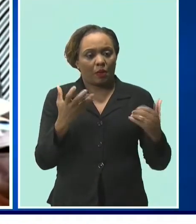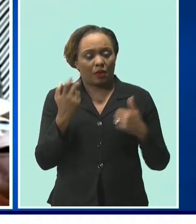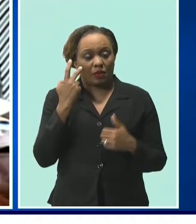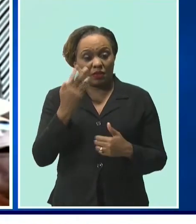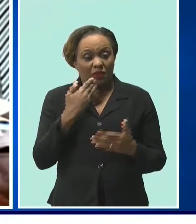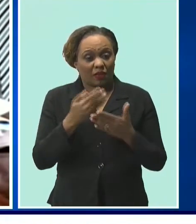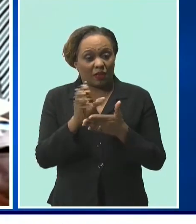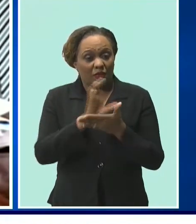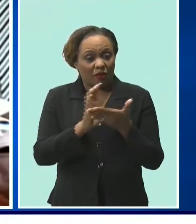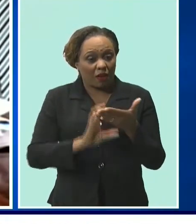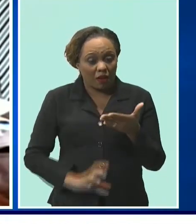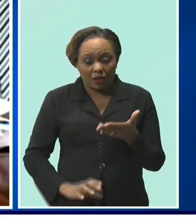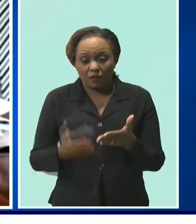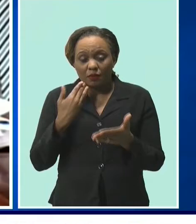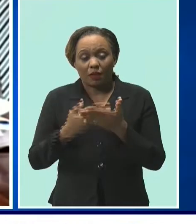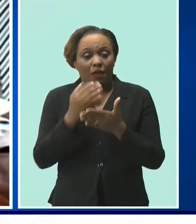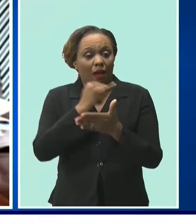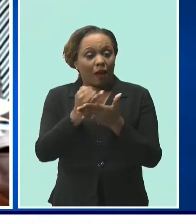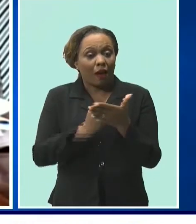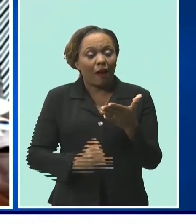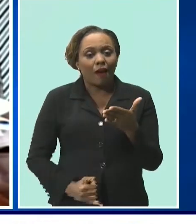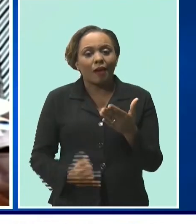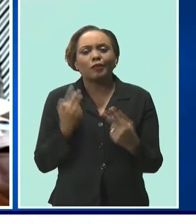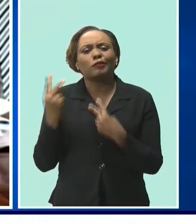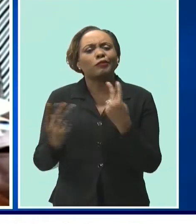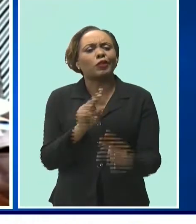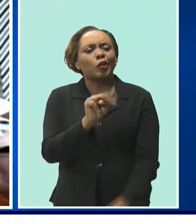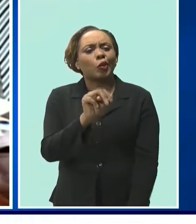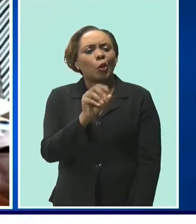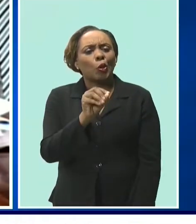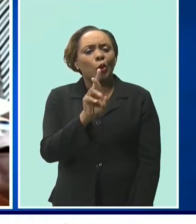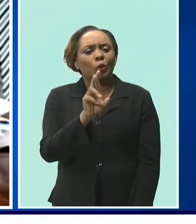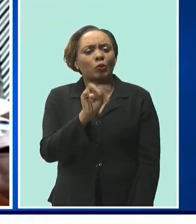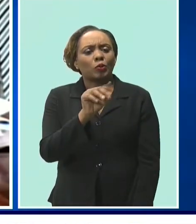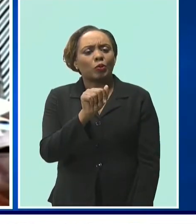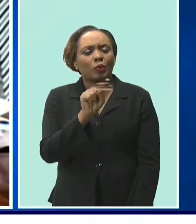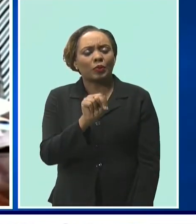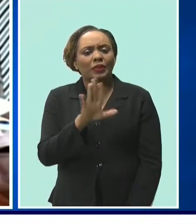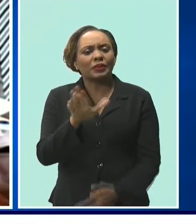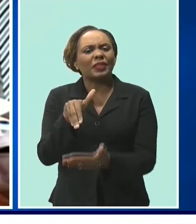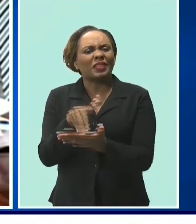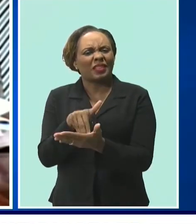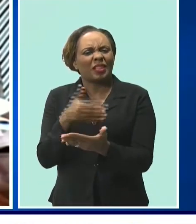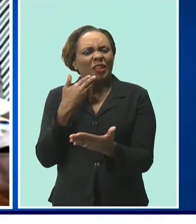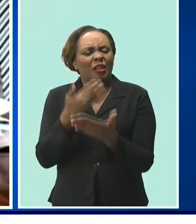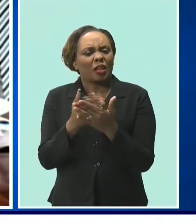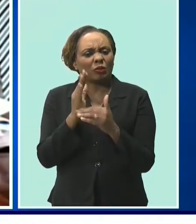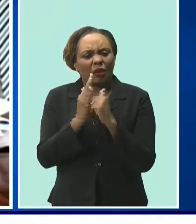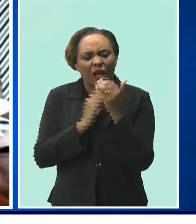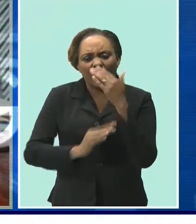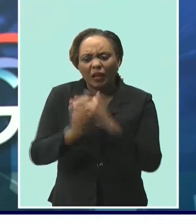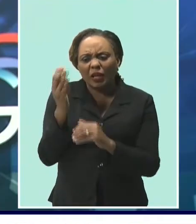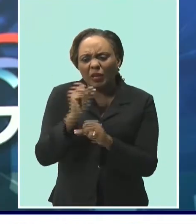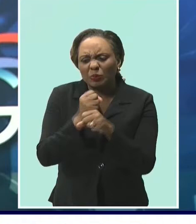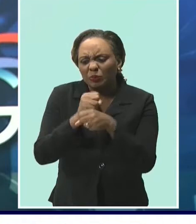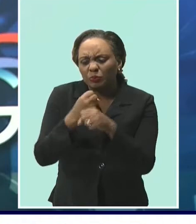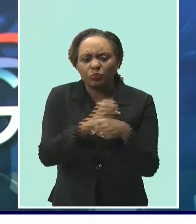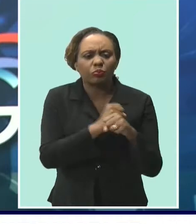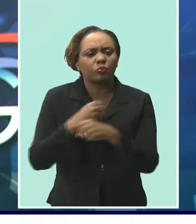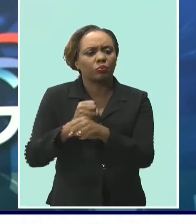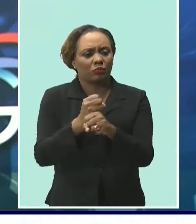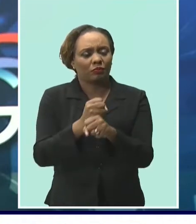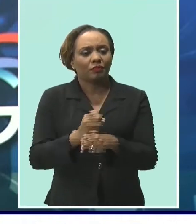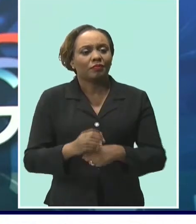and craft, you visit those persons with disability who are very good with their hands.